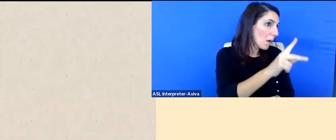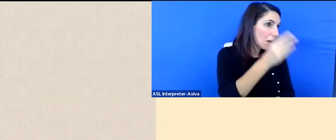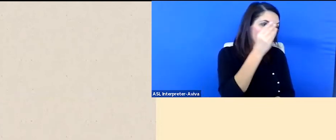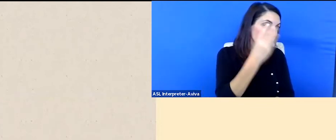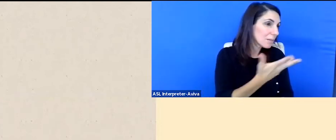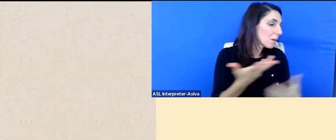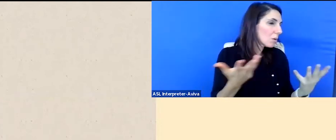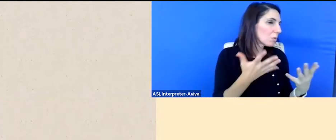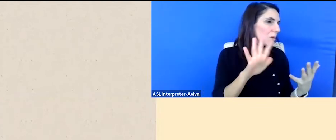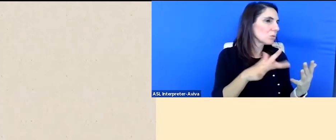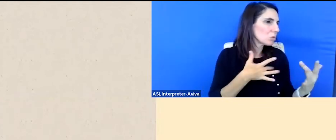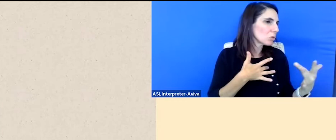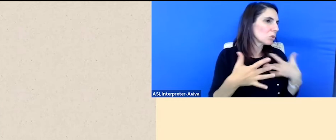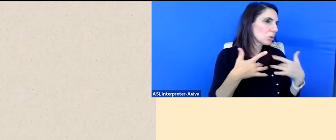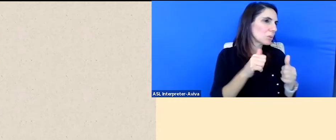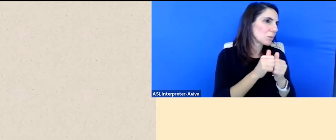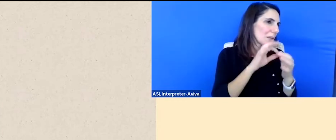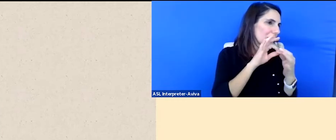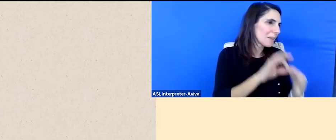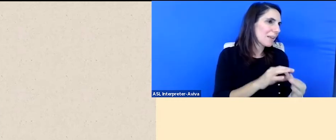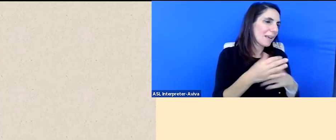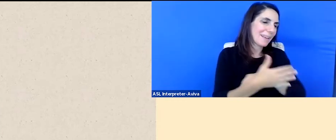at your particular county park.